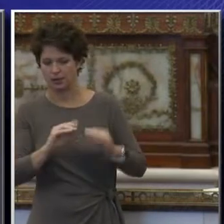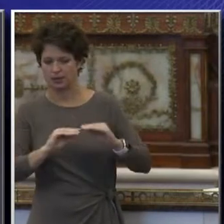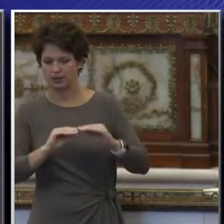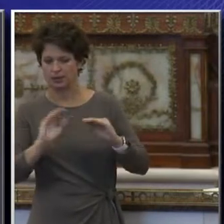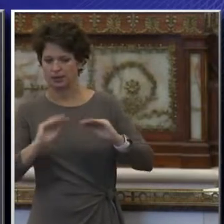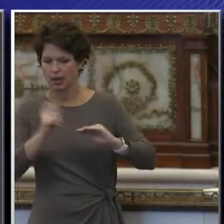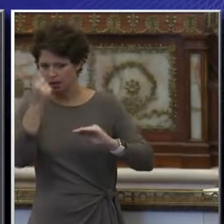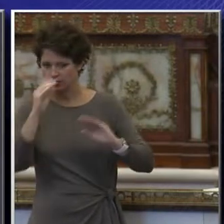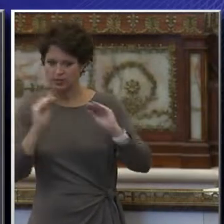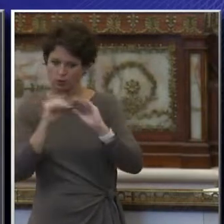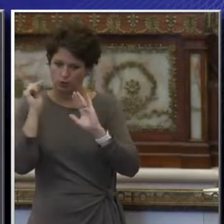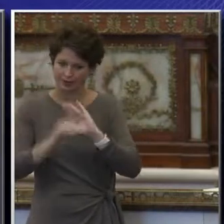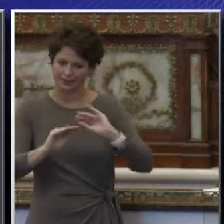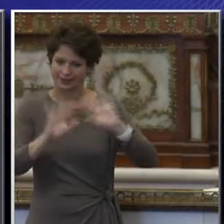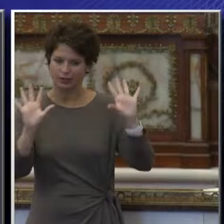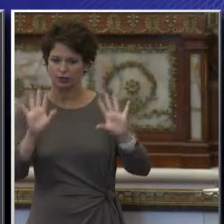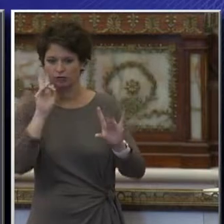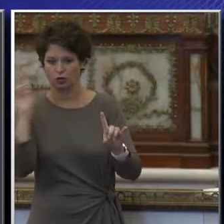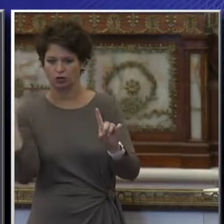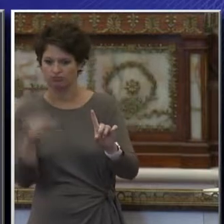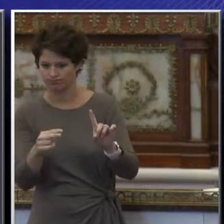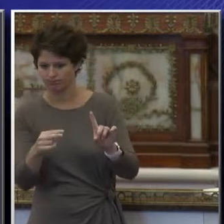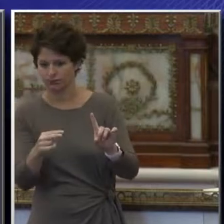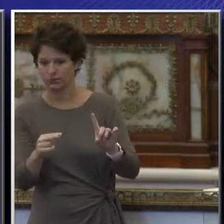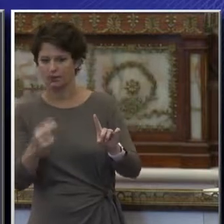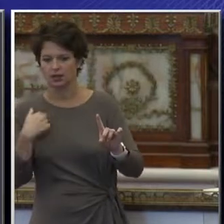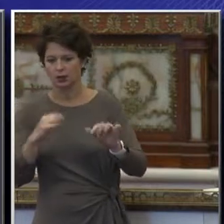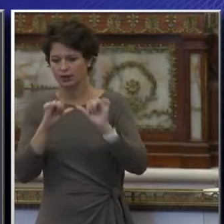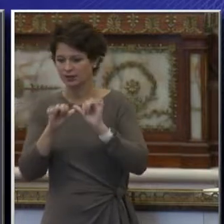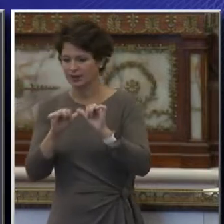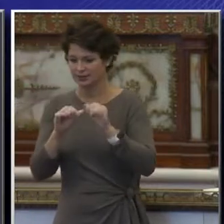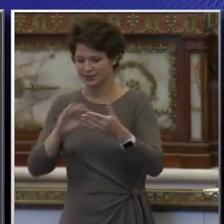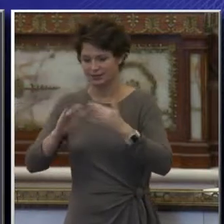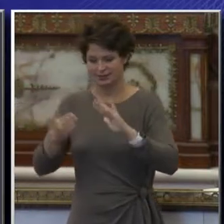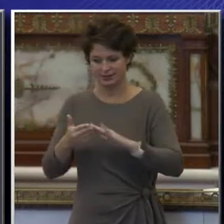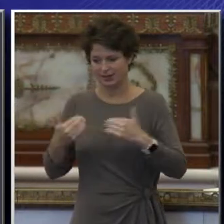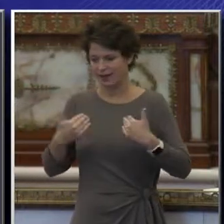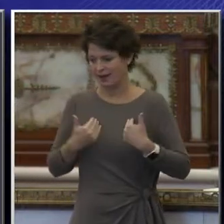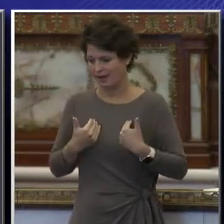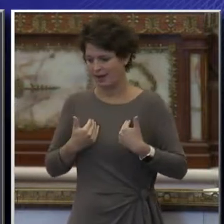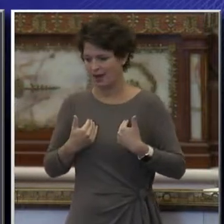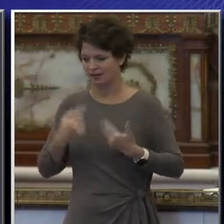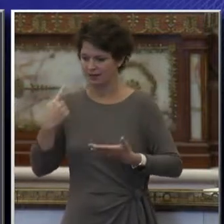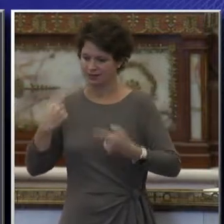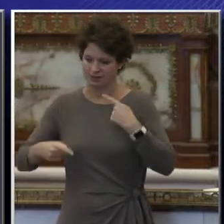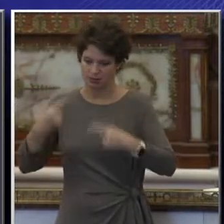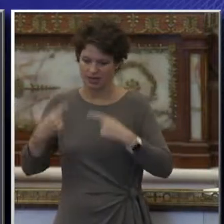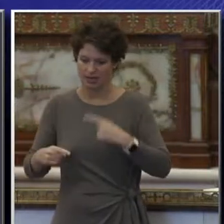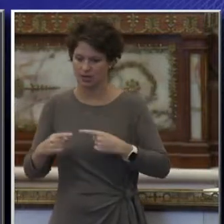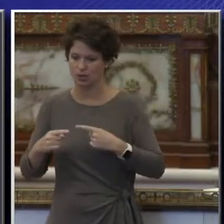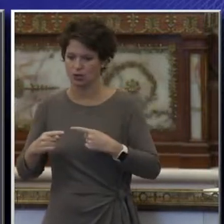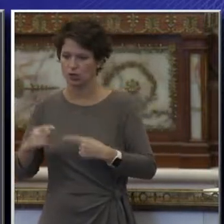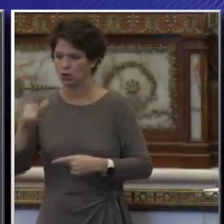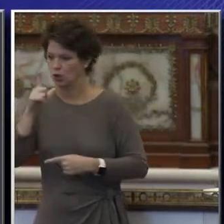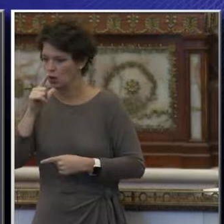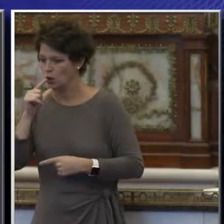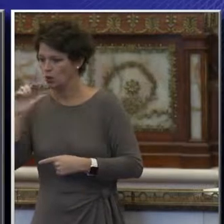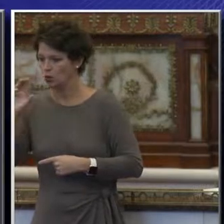clarify where your stance is going to be? You know, we constantly in the city have a debate about who builds versus who